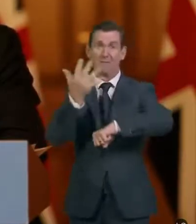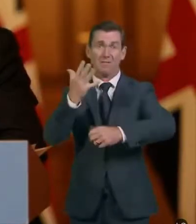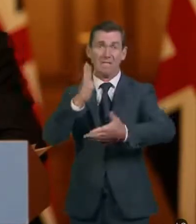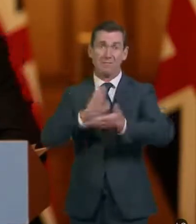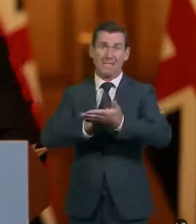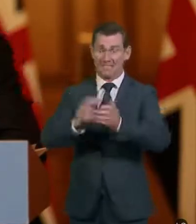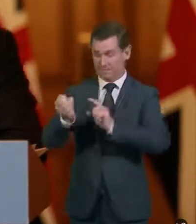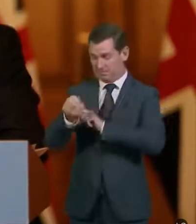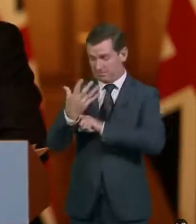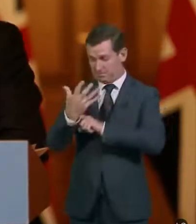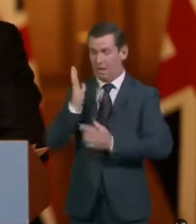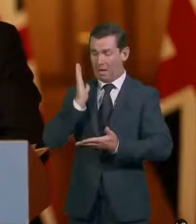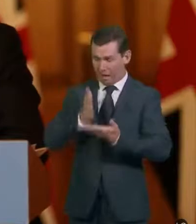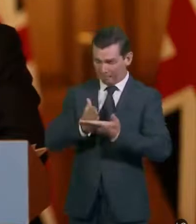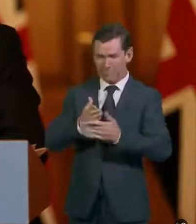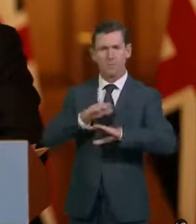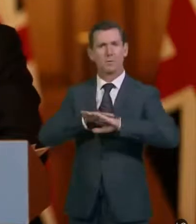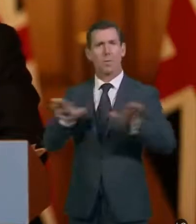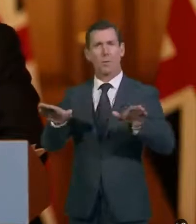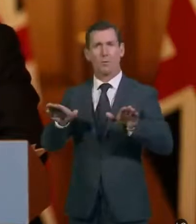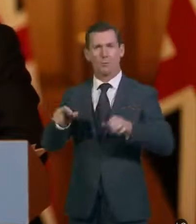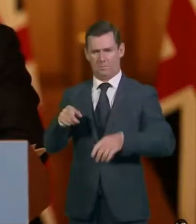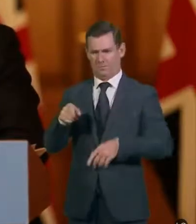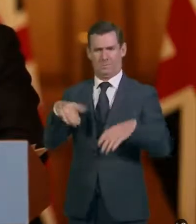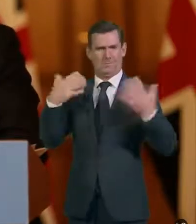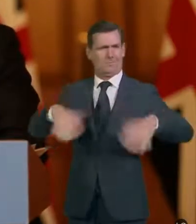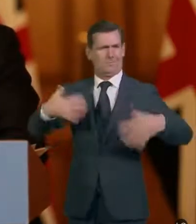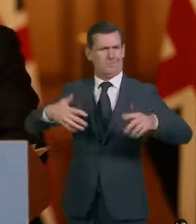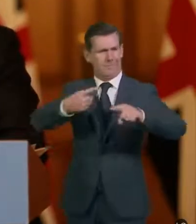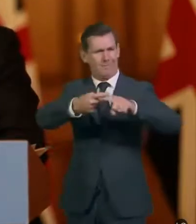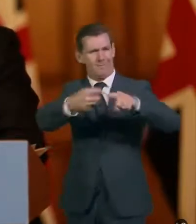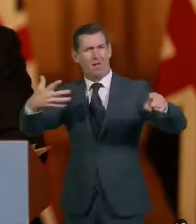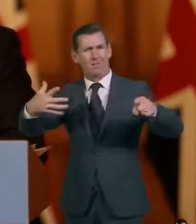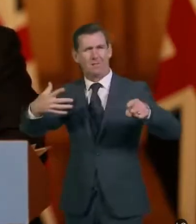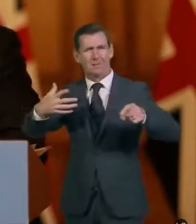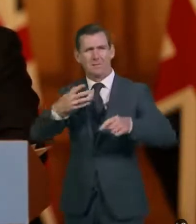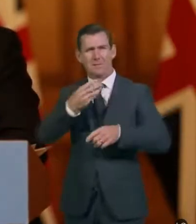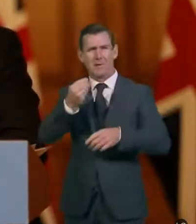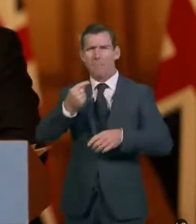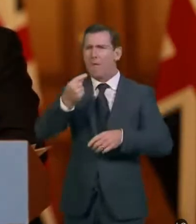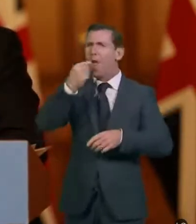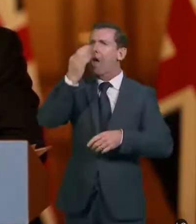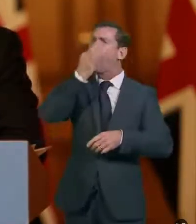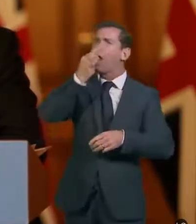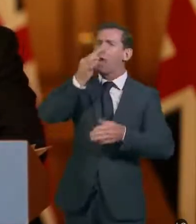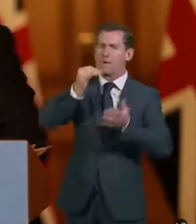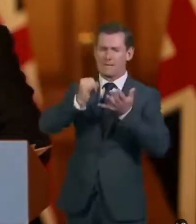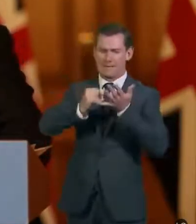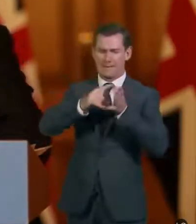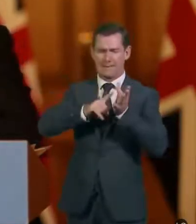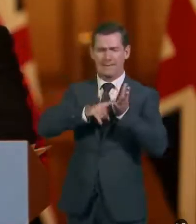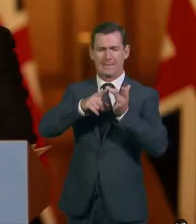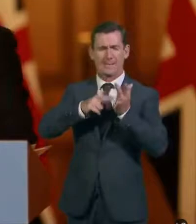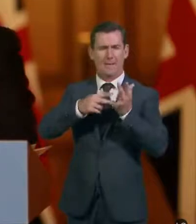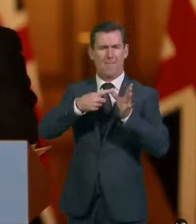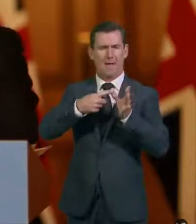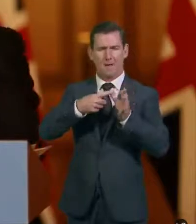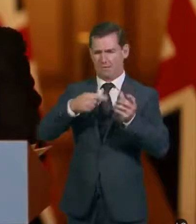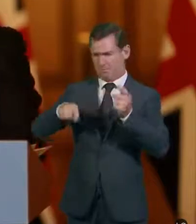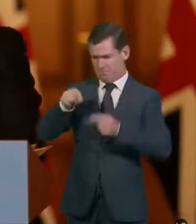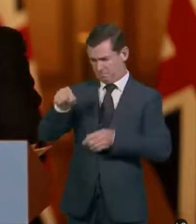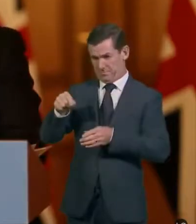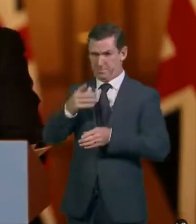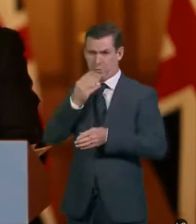fast tests work with saliva, and we're already using these in hospitals. We've started building